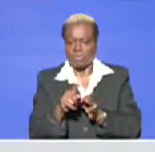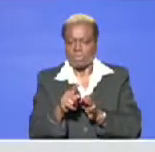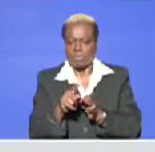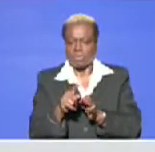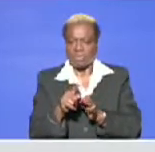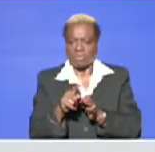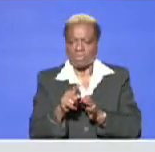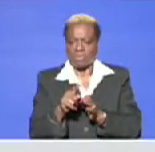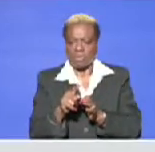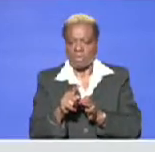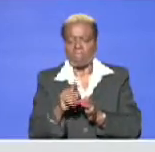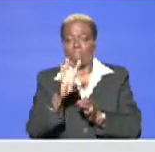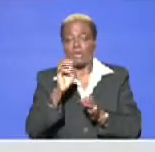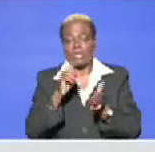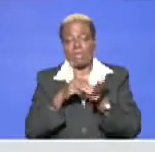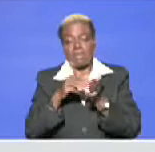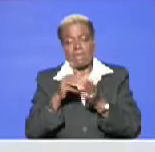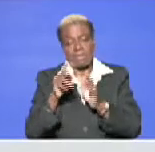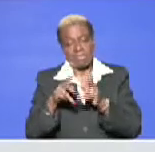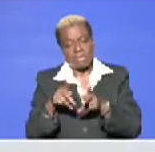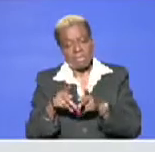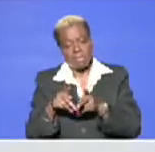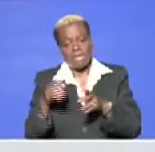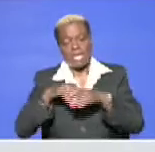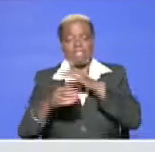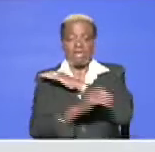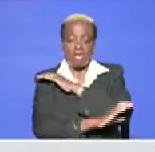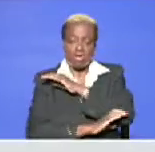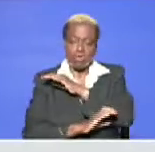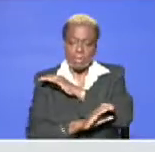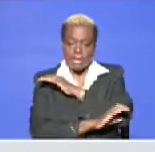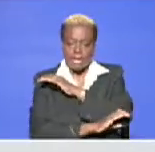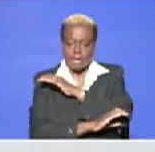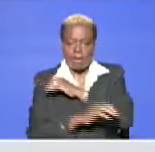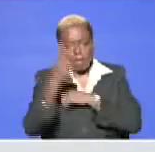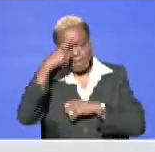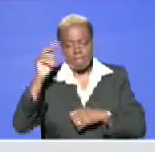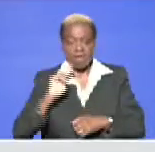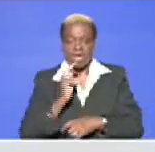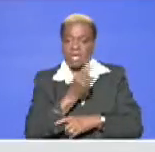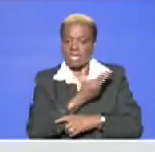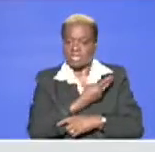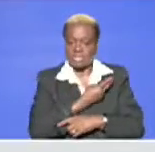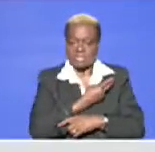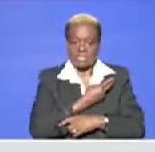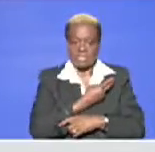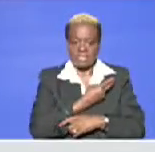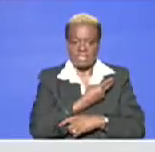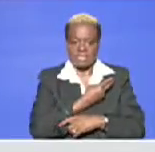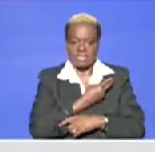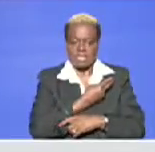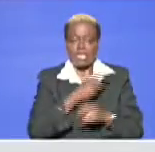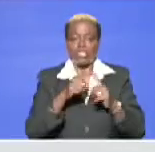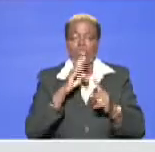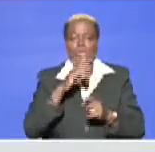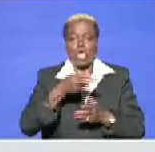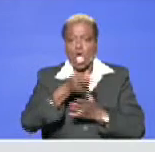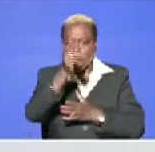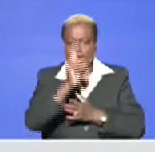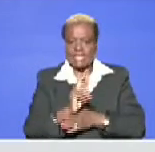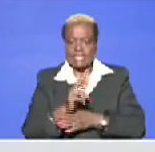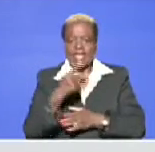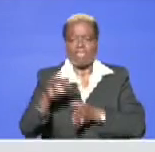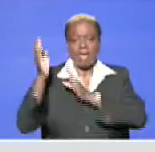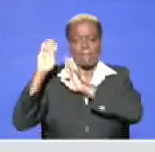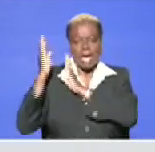is, we're talking about 40 million people, you know. So for us, everybody's important. And to be honest, Bahamas has